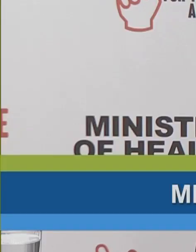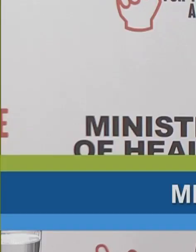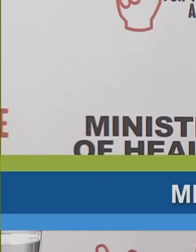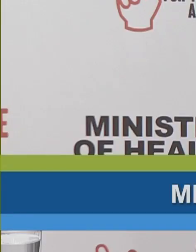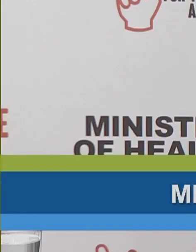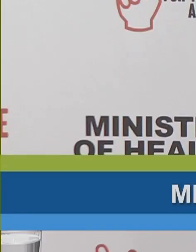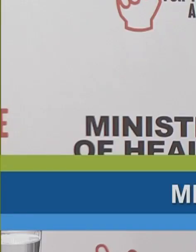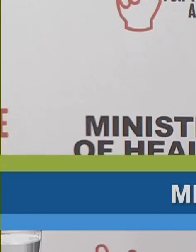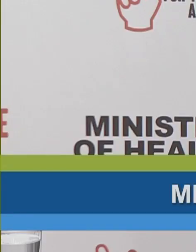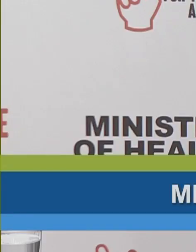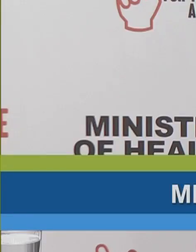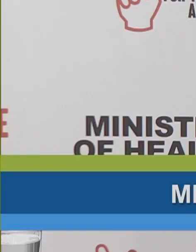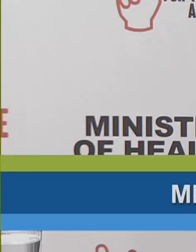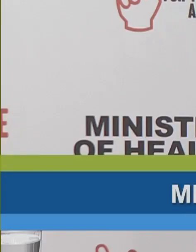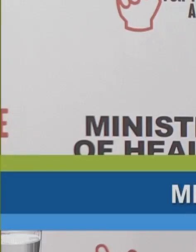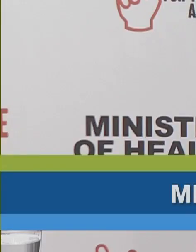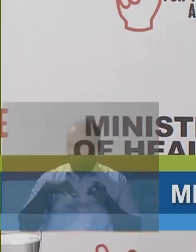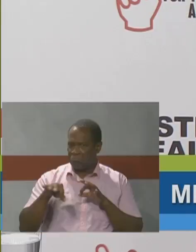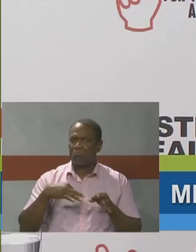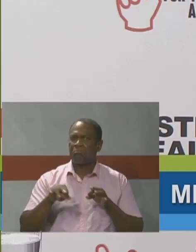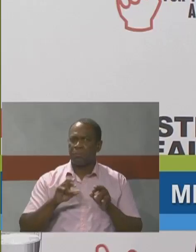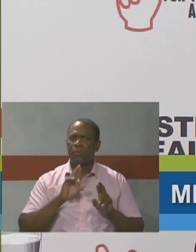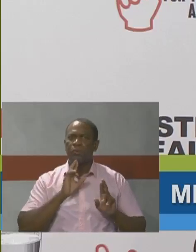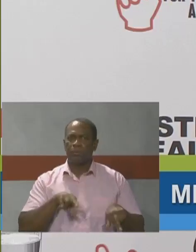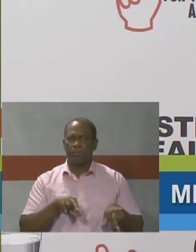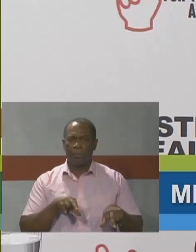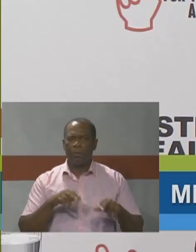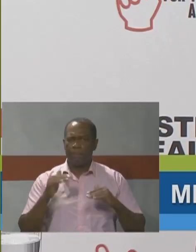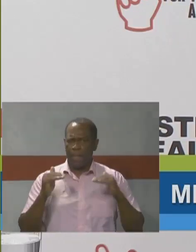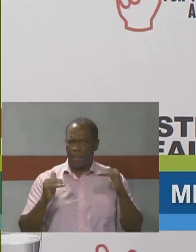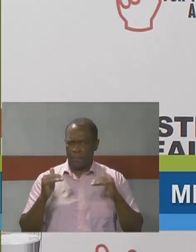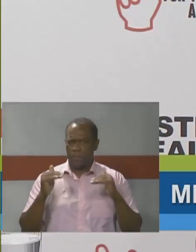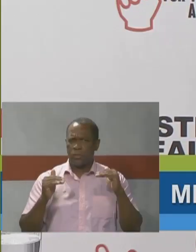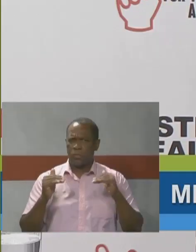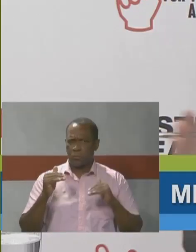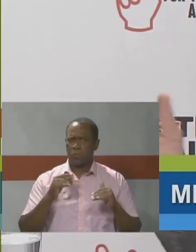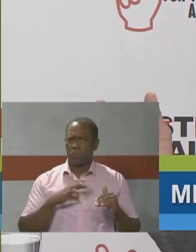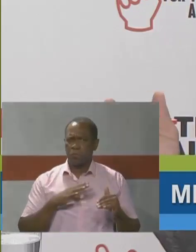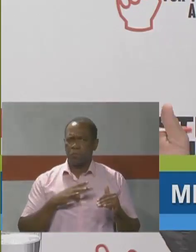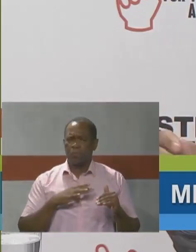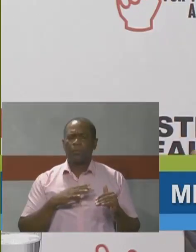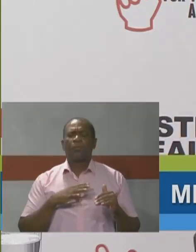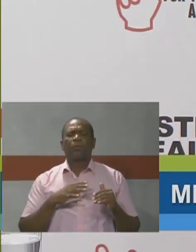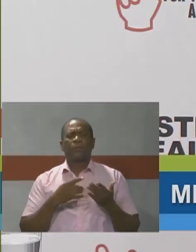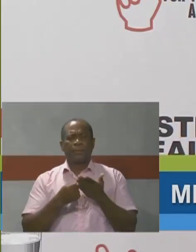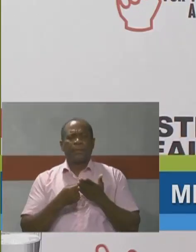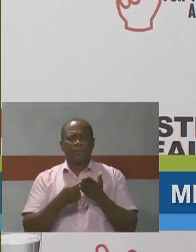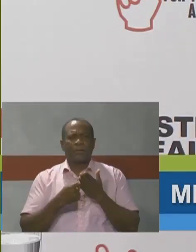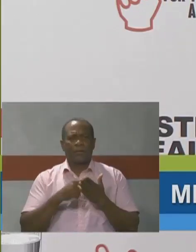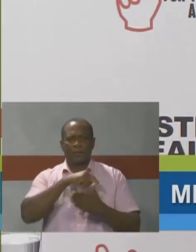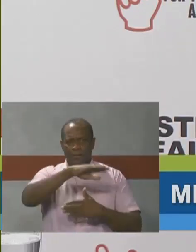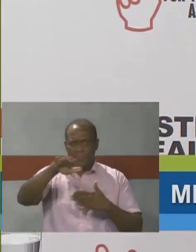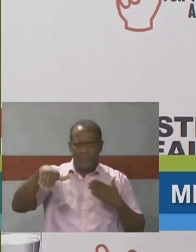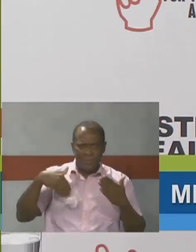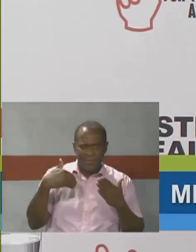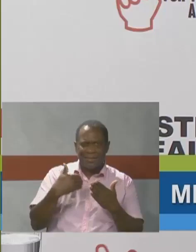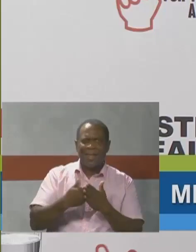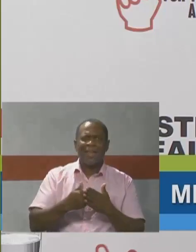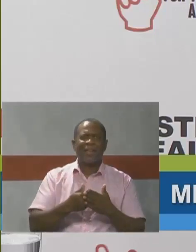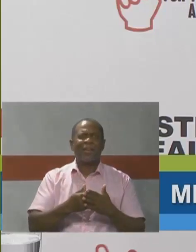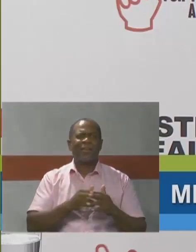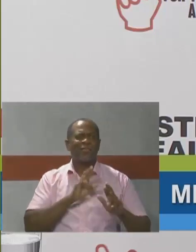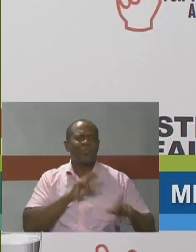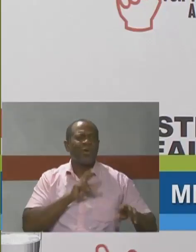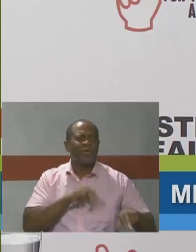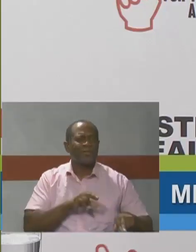I found that the report was a very balanced report that gave the whole spectrum of responses from things that we did excellently